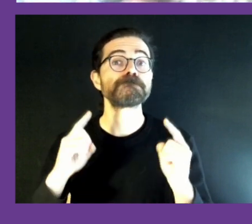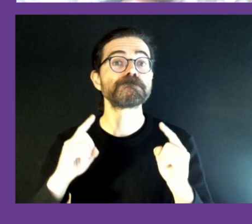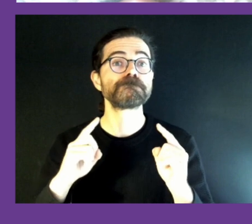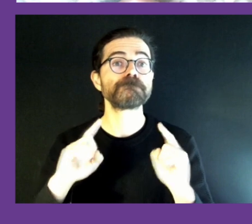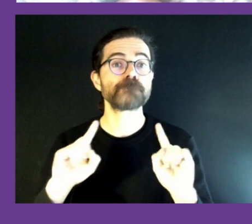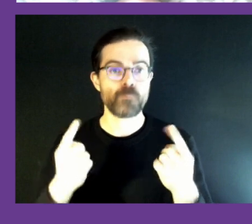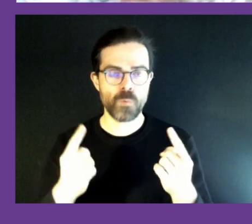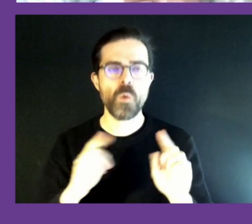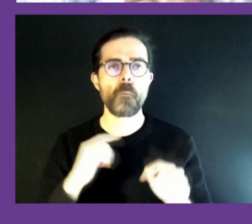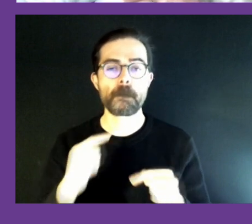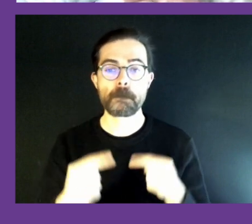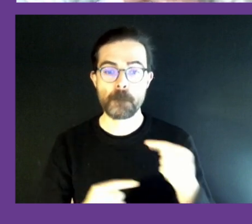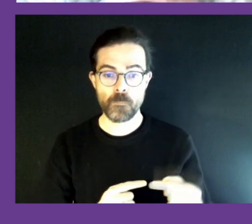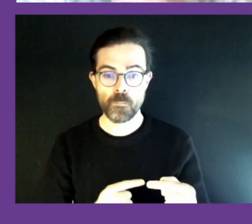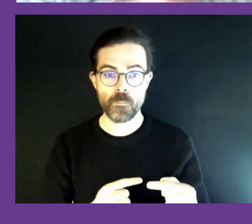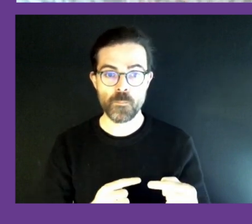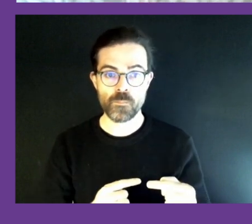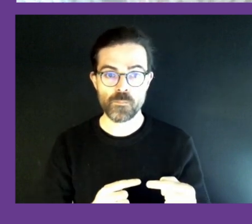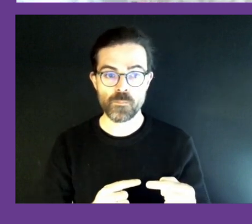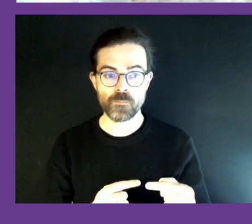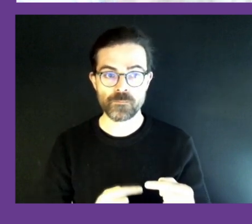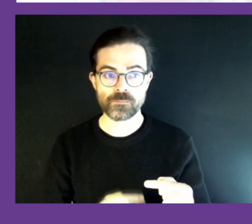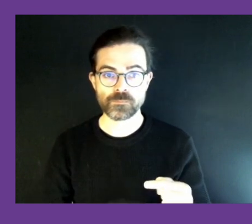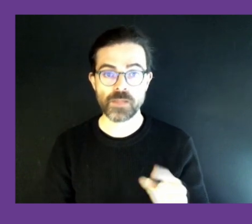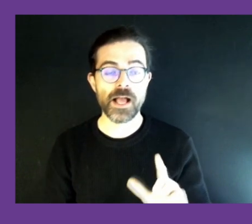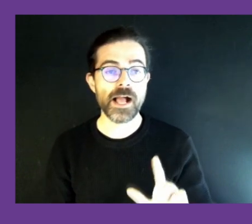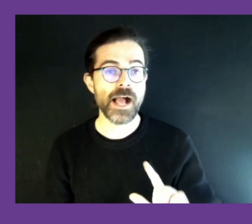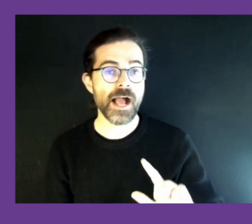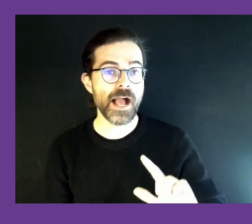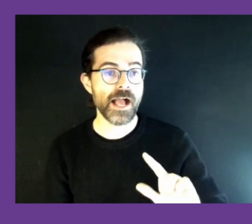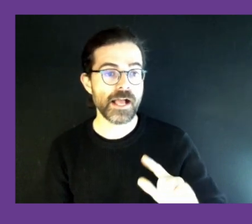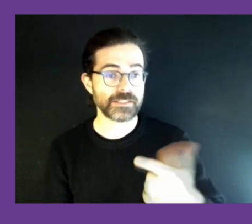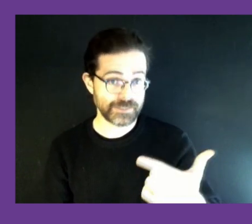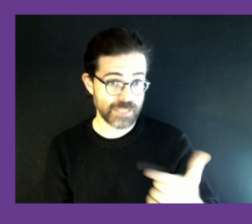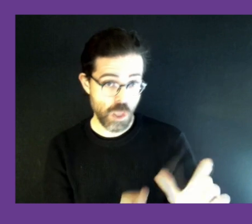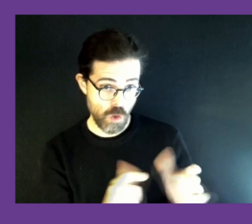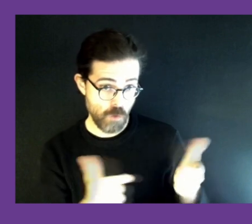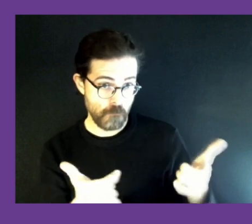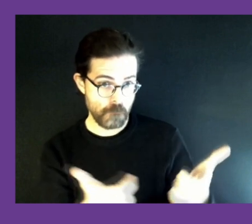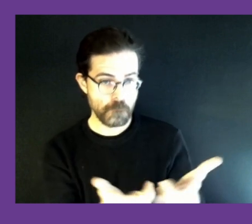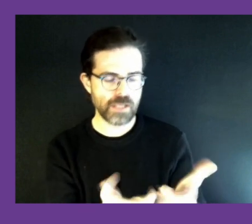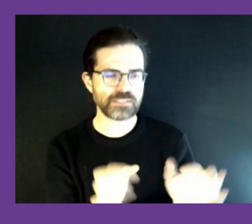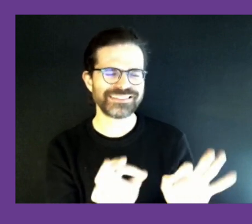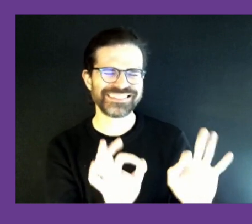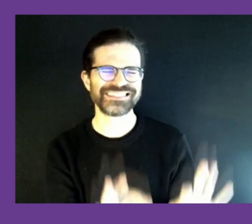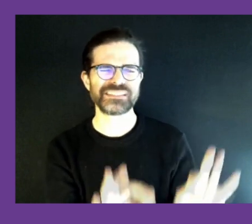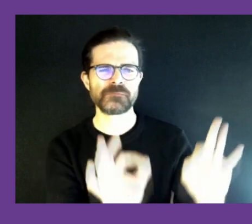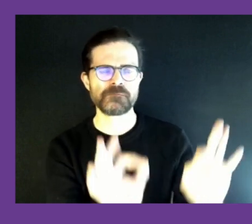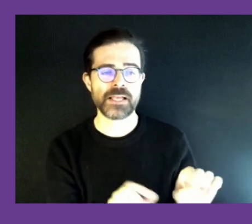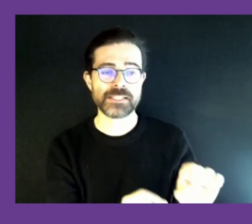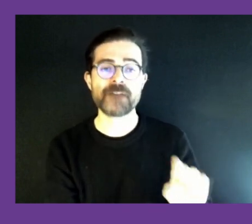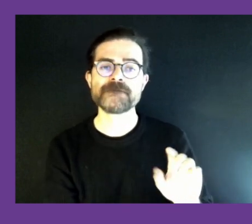then move to, we will move to the second part, where we will have a specific presentation of each of